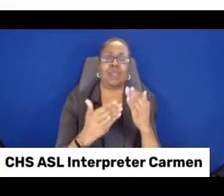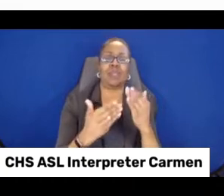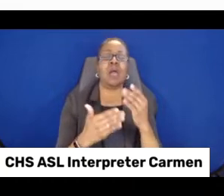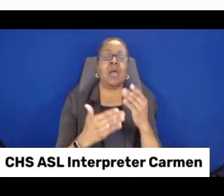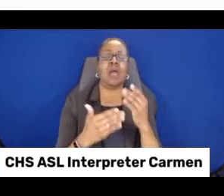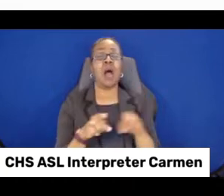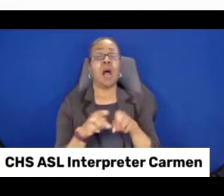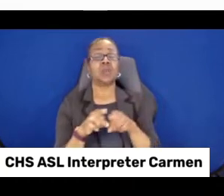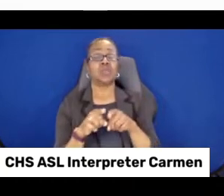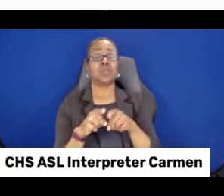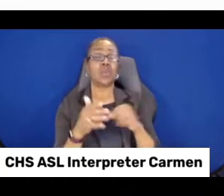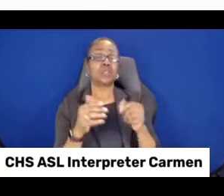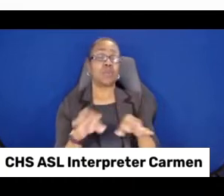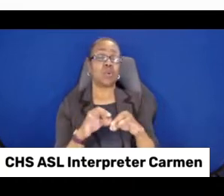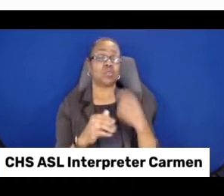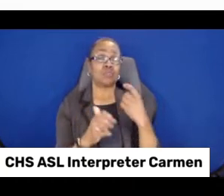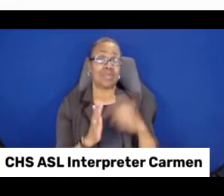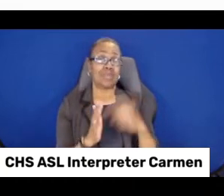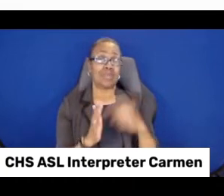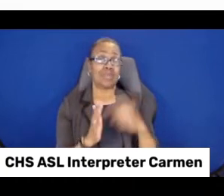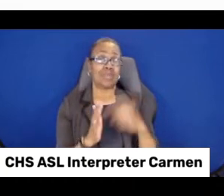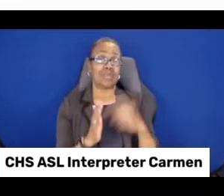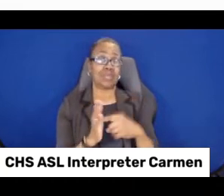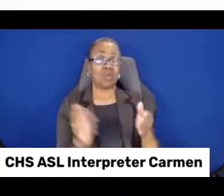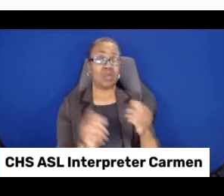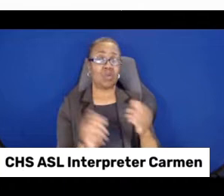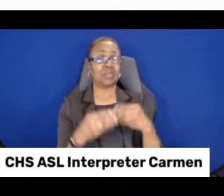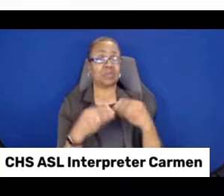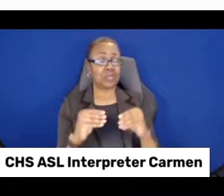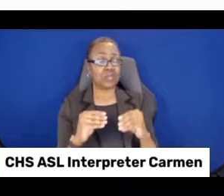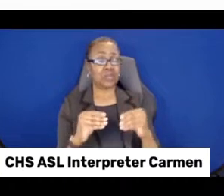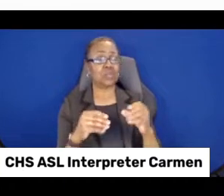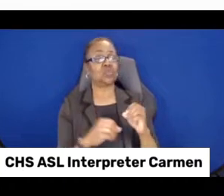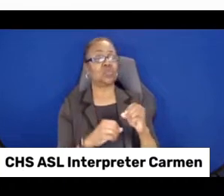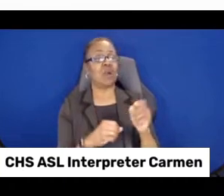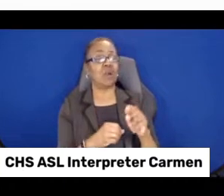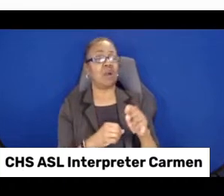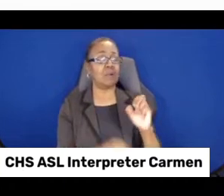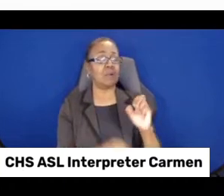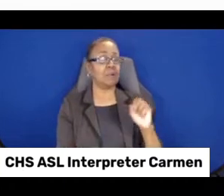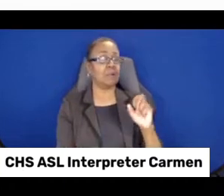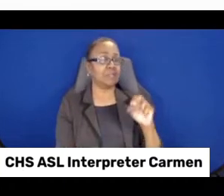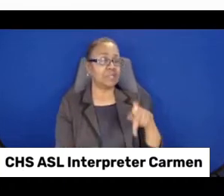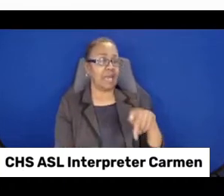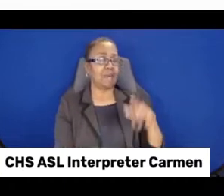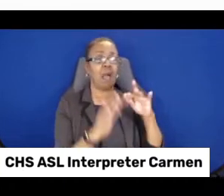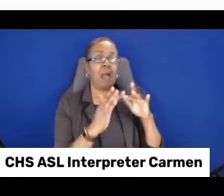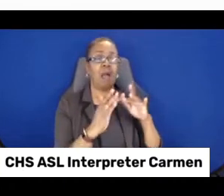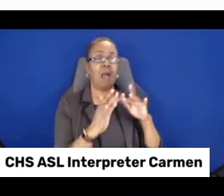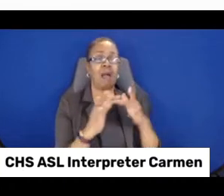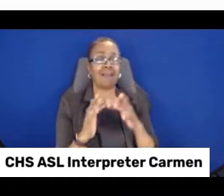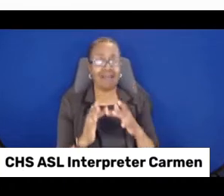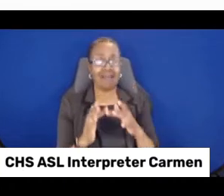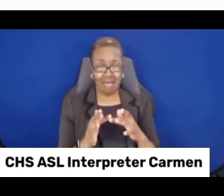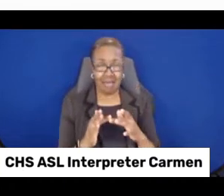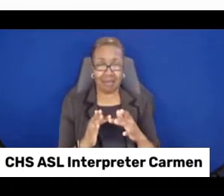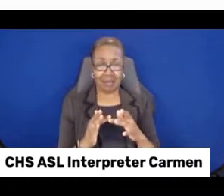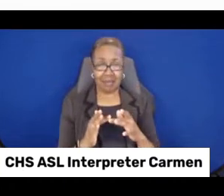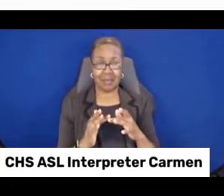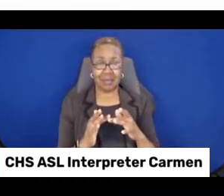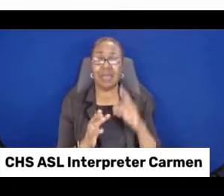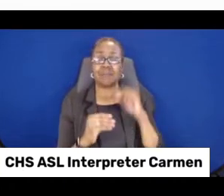encouraging retailers to offer SNAP online, because as we think about different access in different